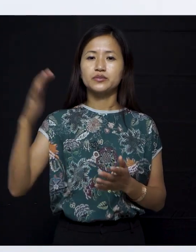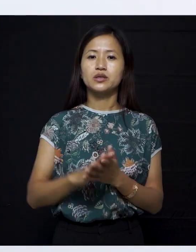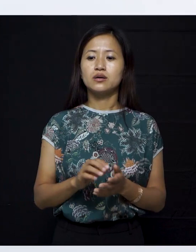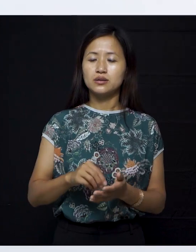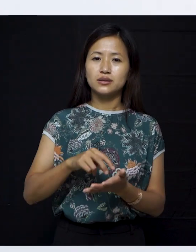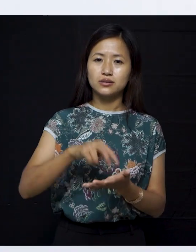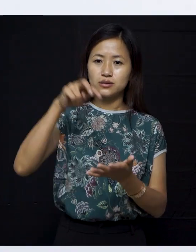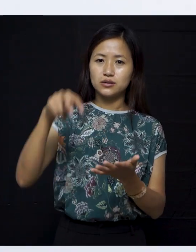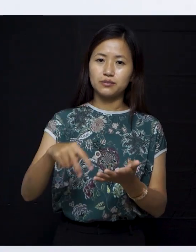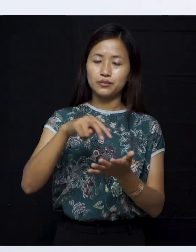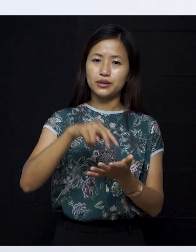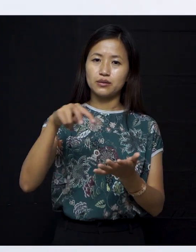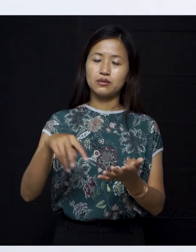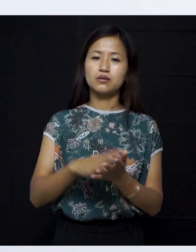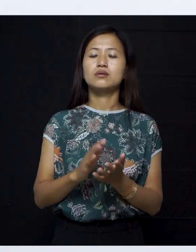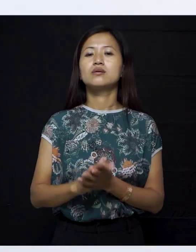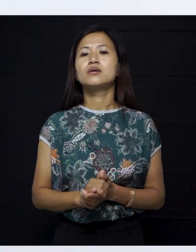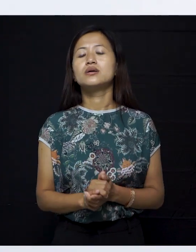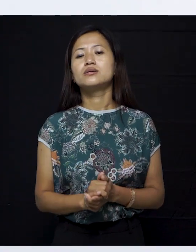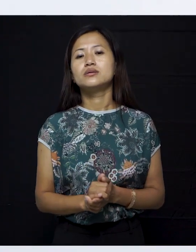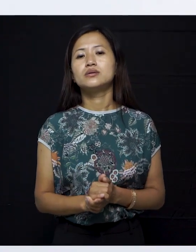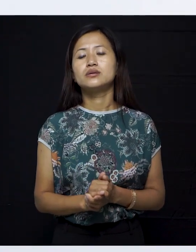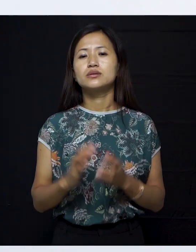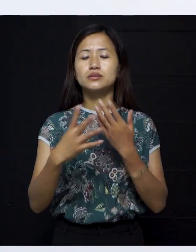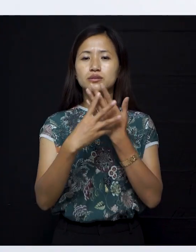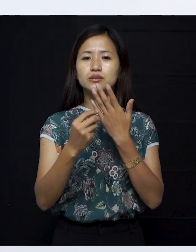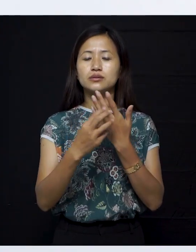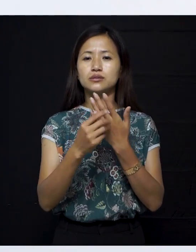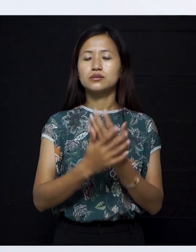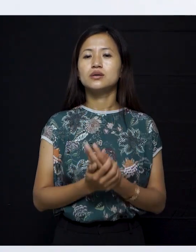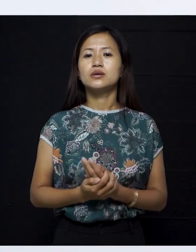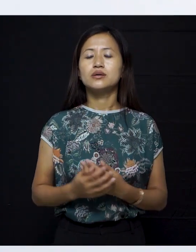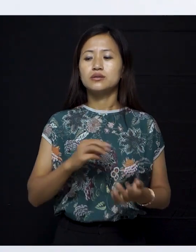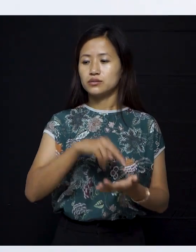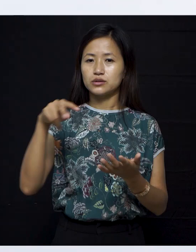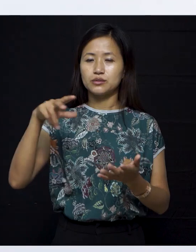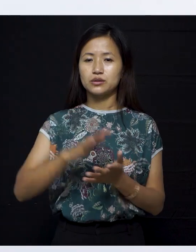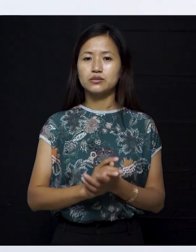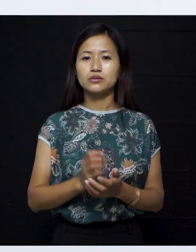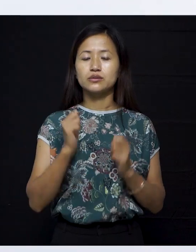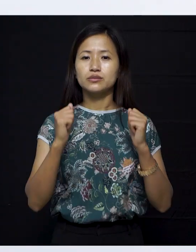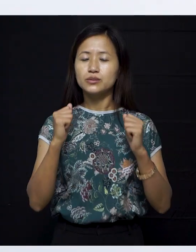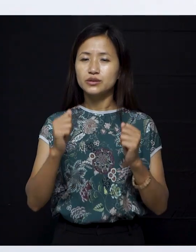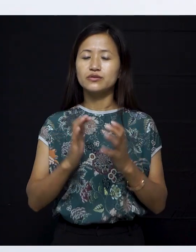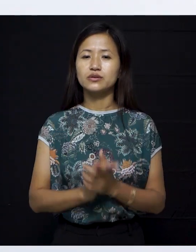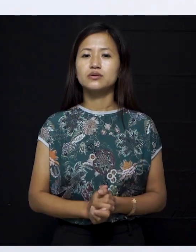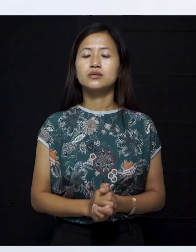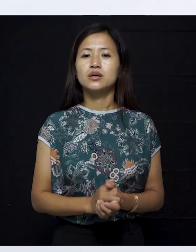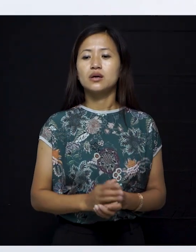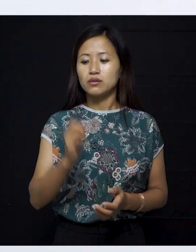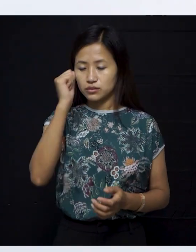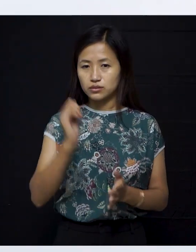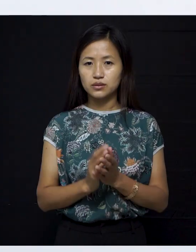on the ride. That means there are seeds kept to dry. And so if the sheep are jumping on that, it would be difficult. And she